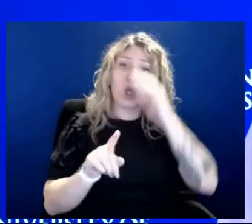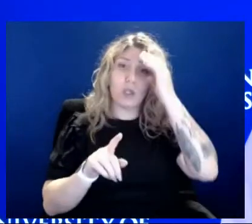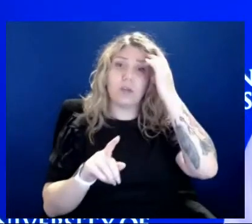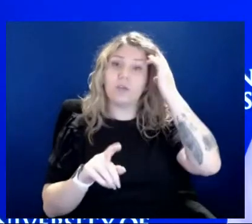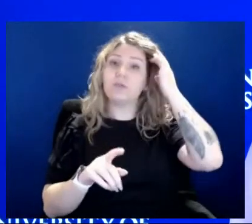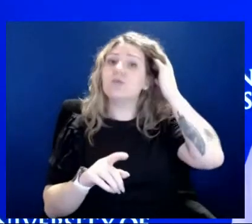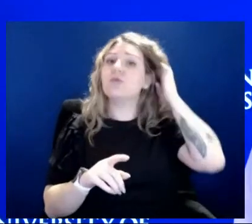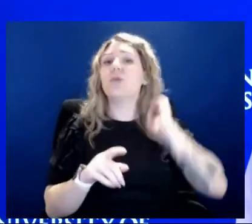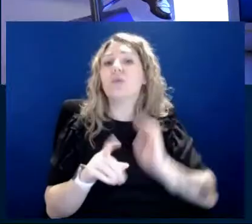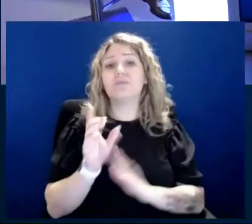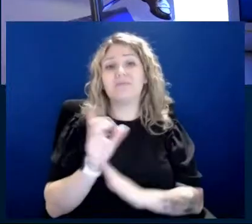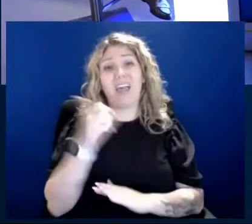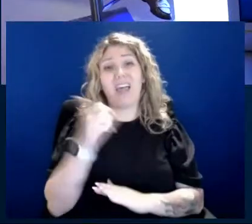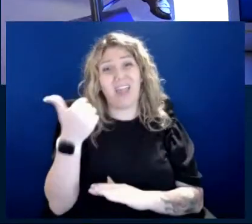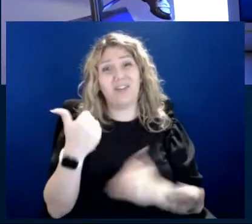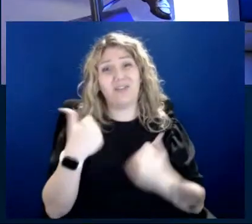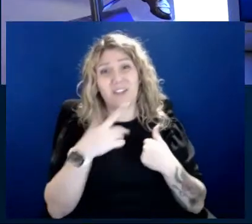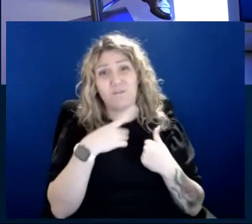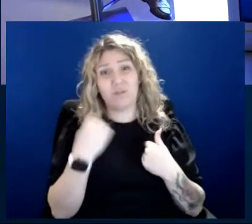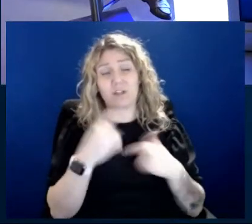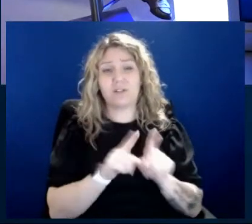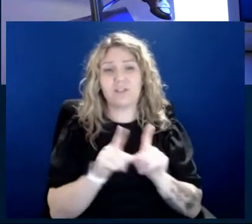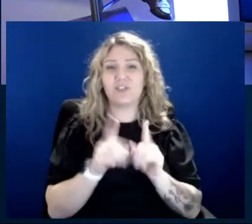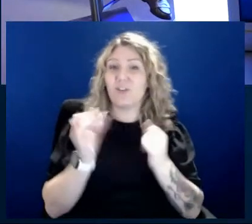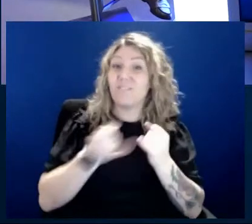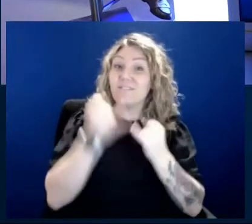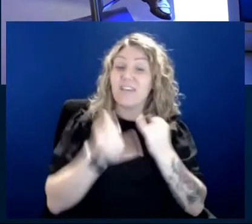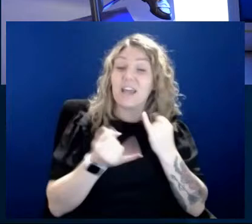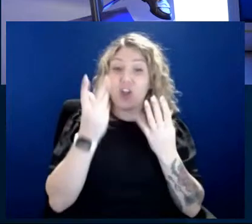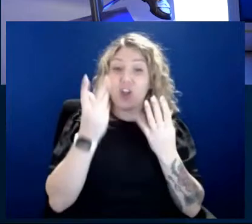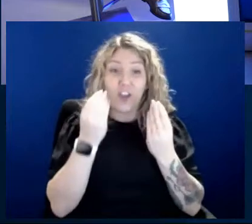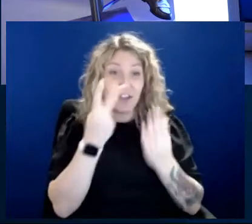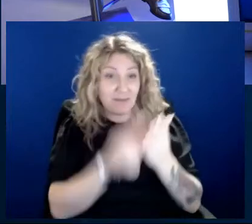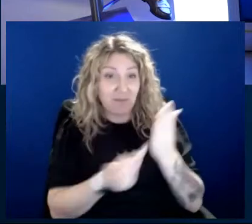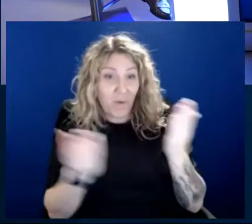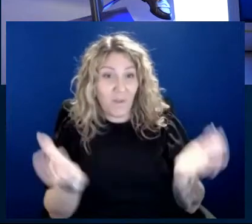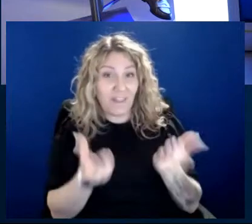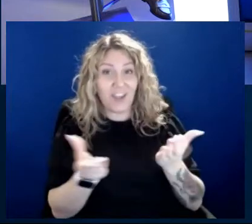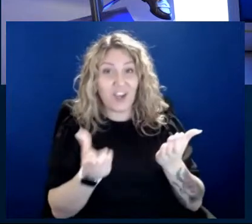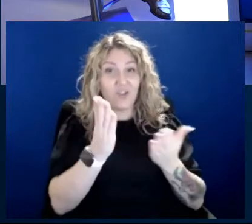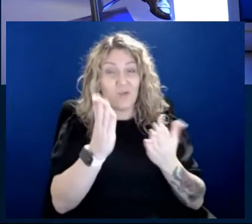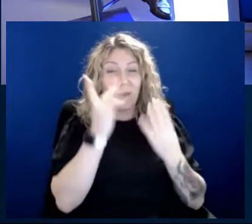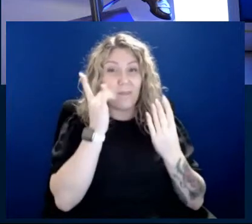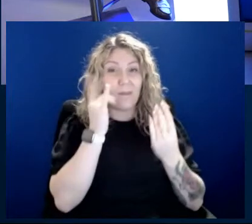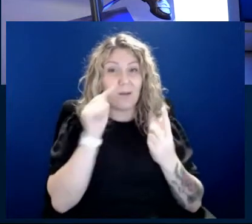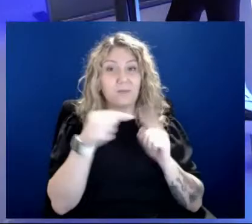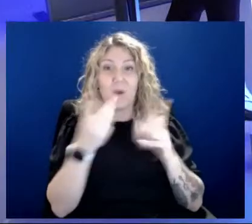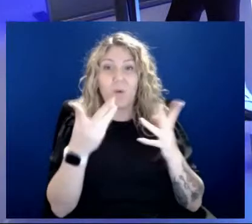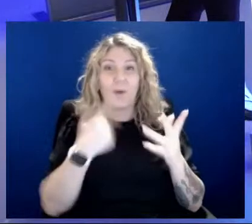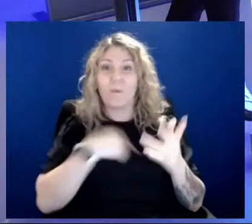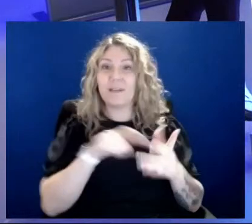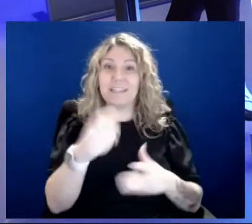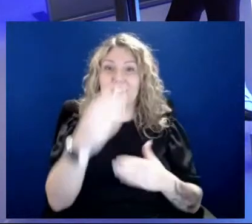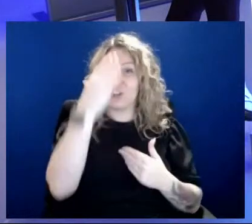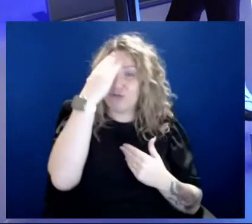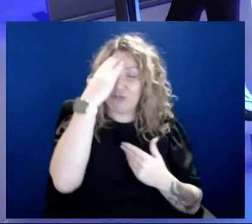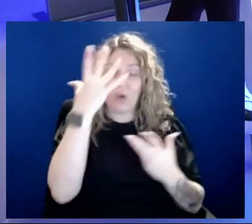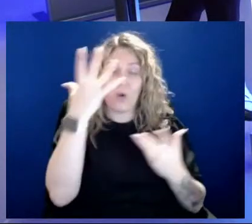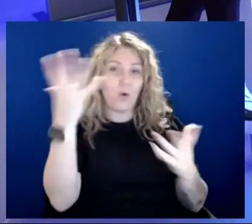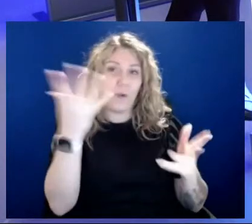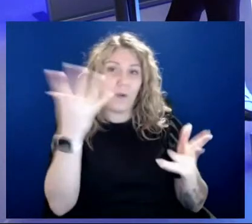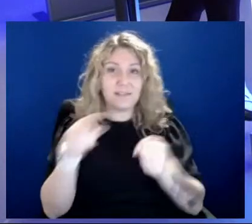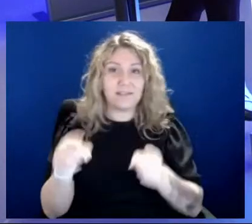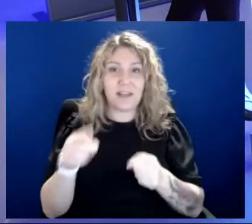at risk as well. All right, let's get to some final thoughts. While I have you both here, just give us some thoughts about what we should know, where we're heading to, what all the rest of us can